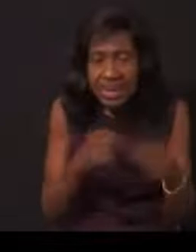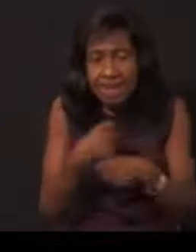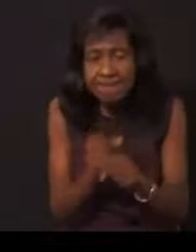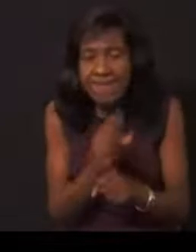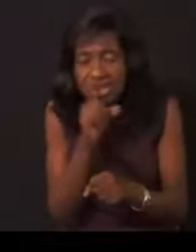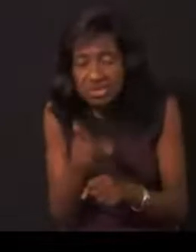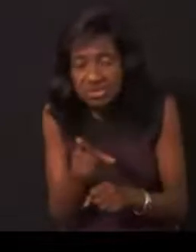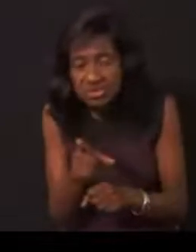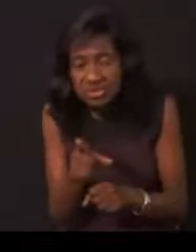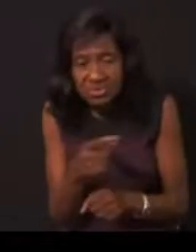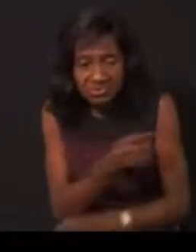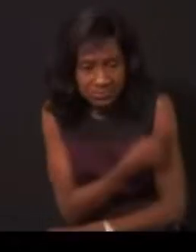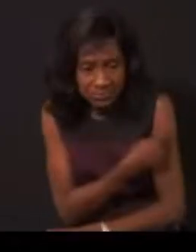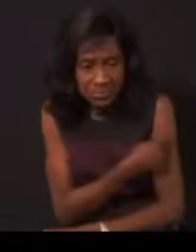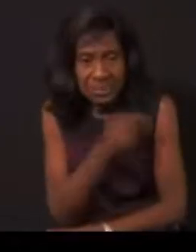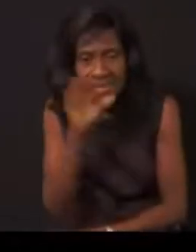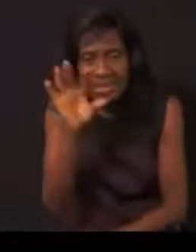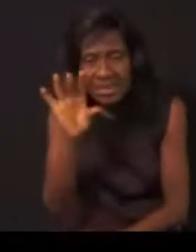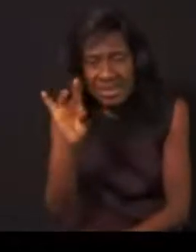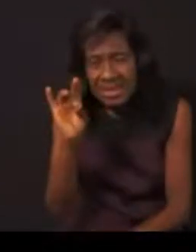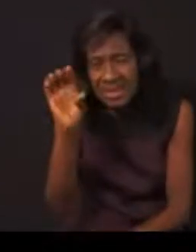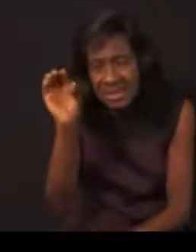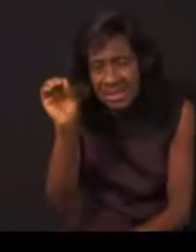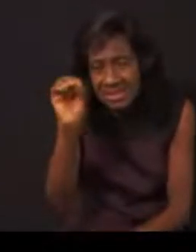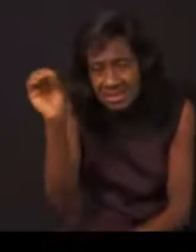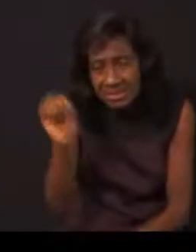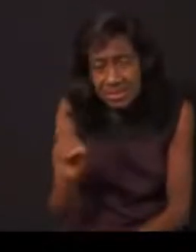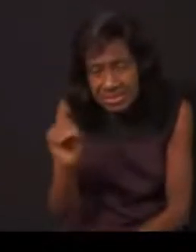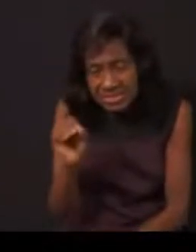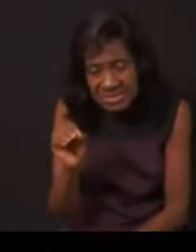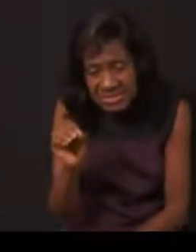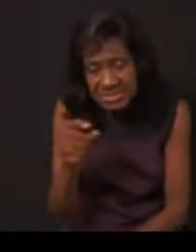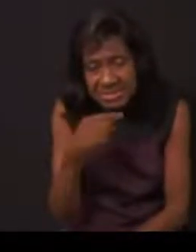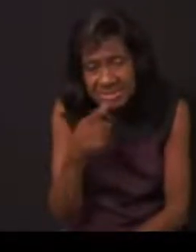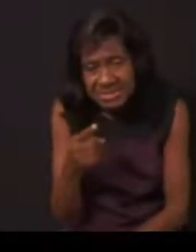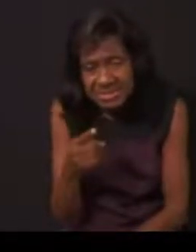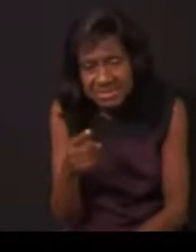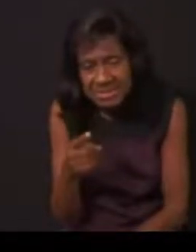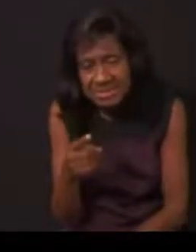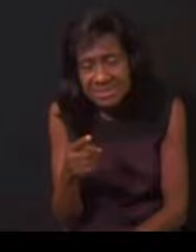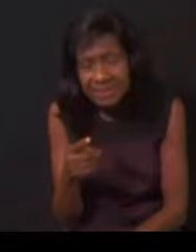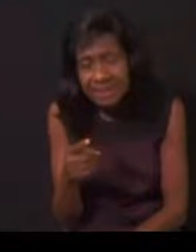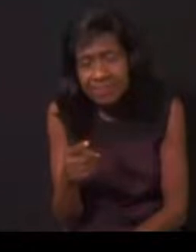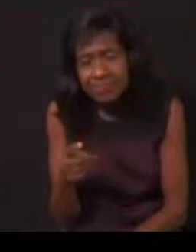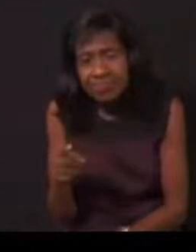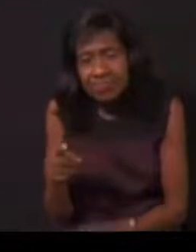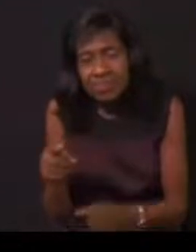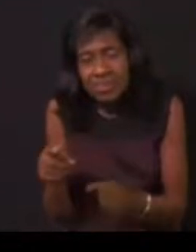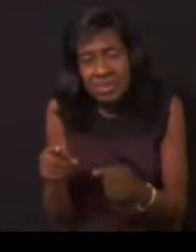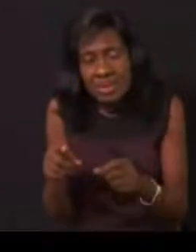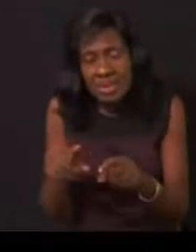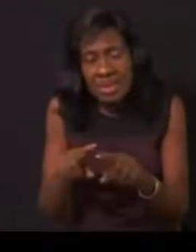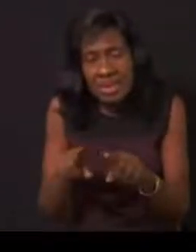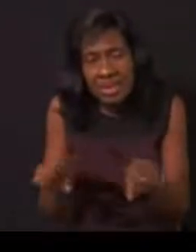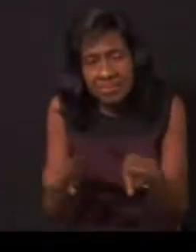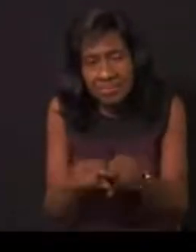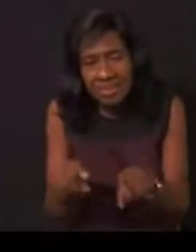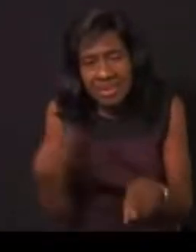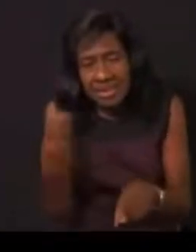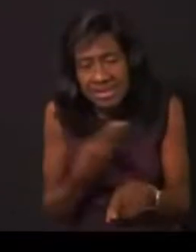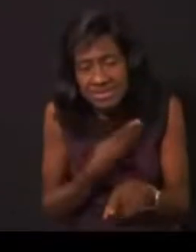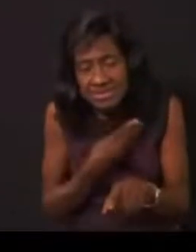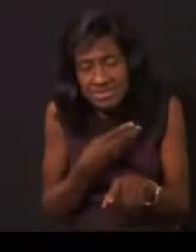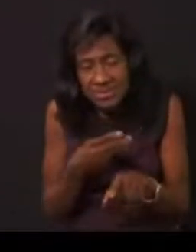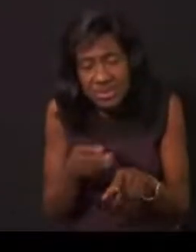least 80%. We would love to sit here and say our vaccination uptake is 90, if not 100. As we ease the openings of our borders,